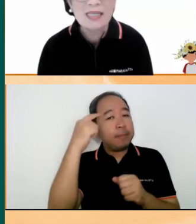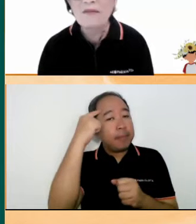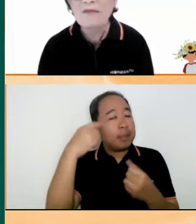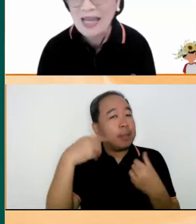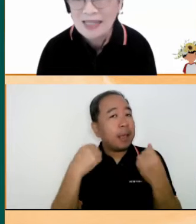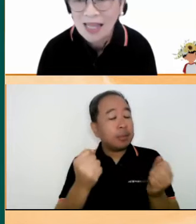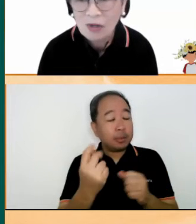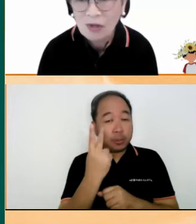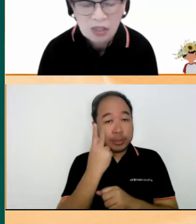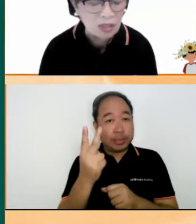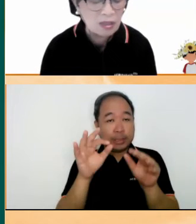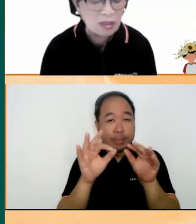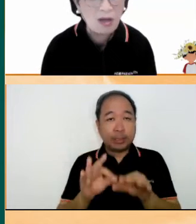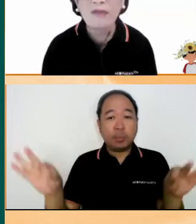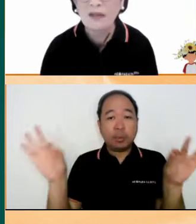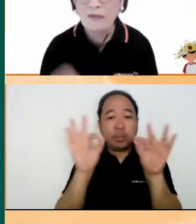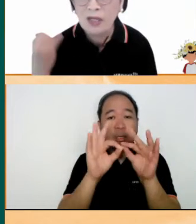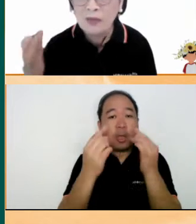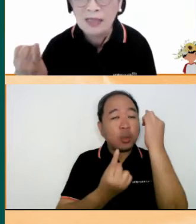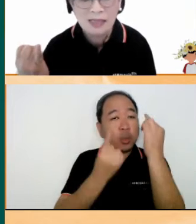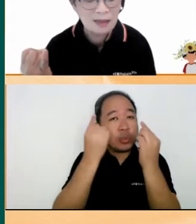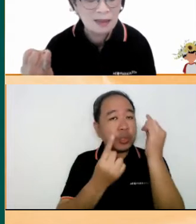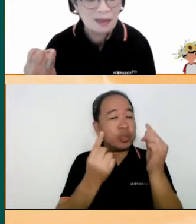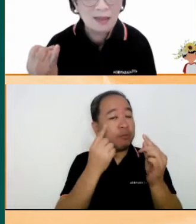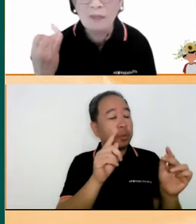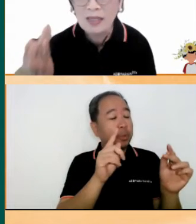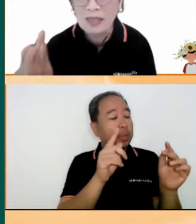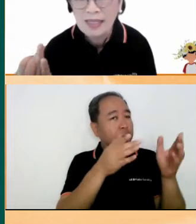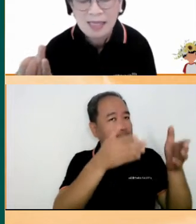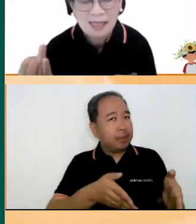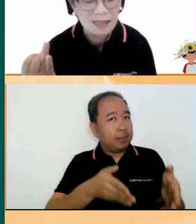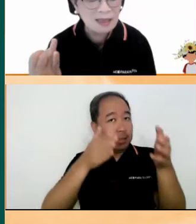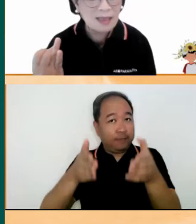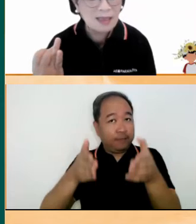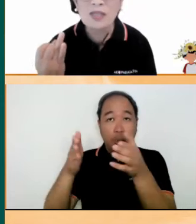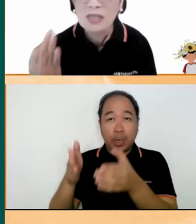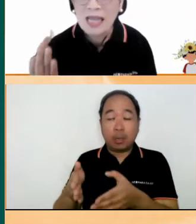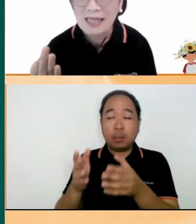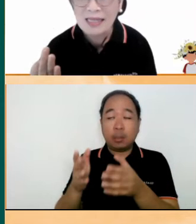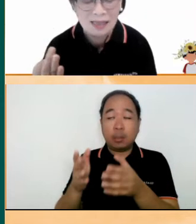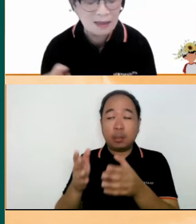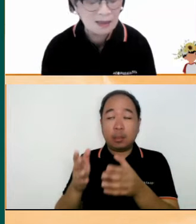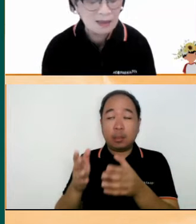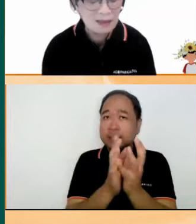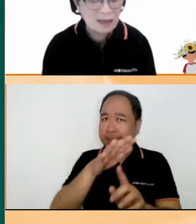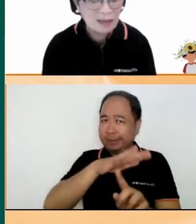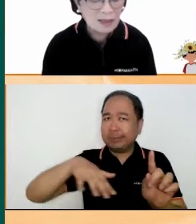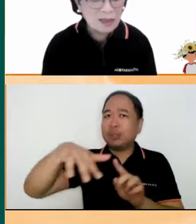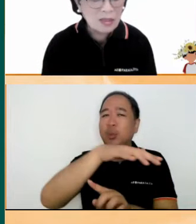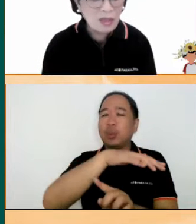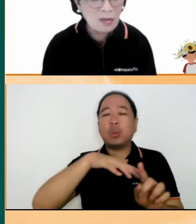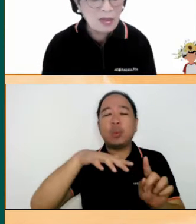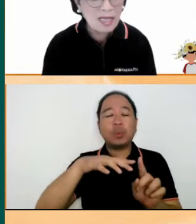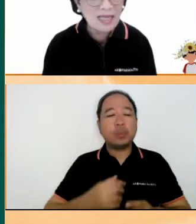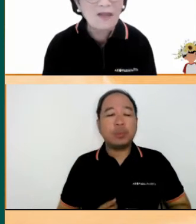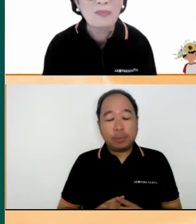as a vital concern of individuals, communities, and societies.